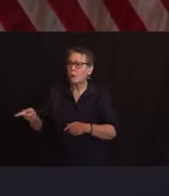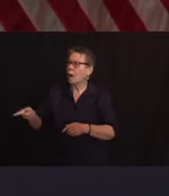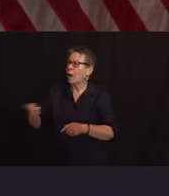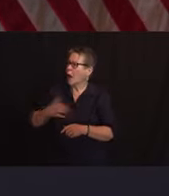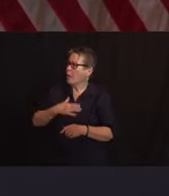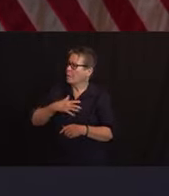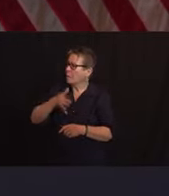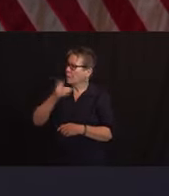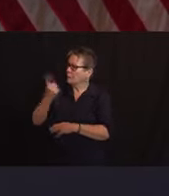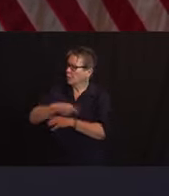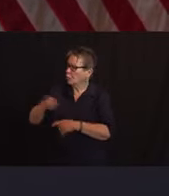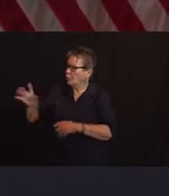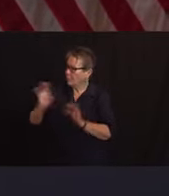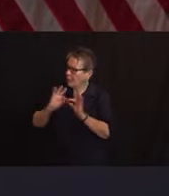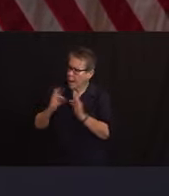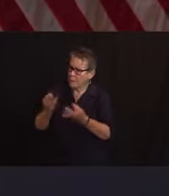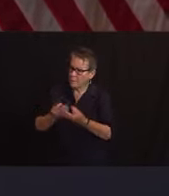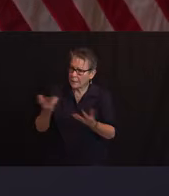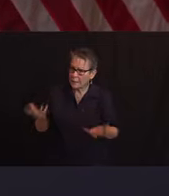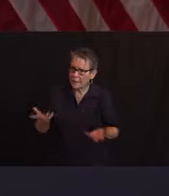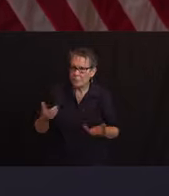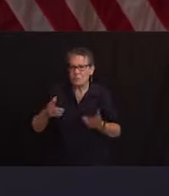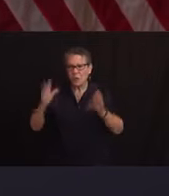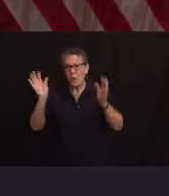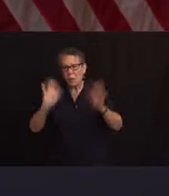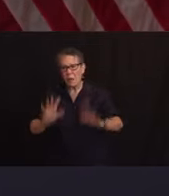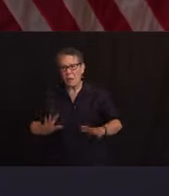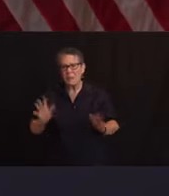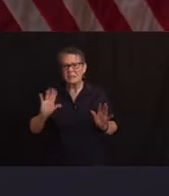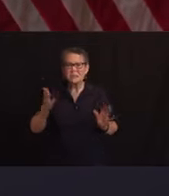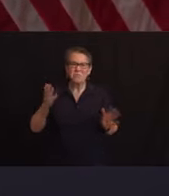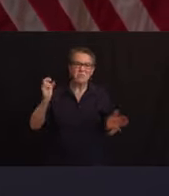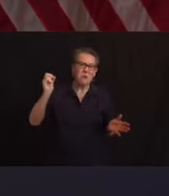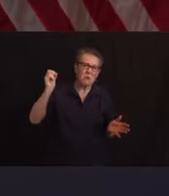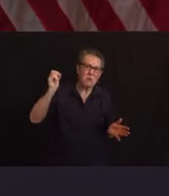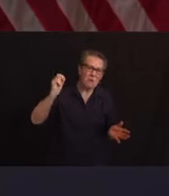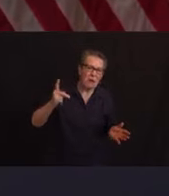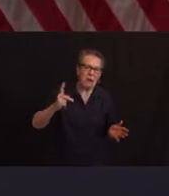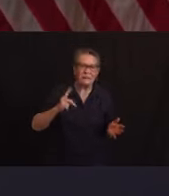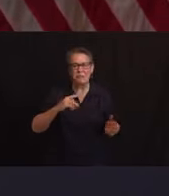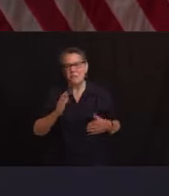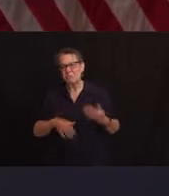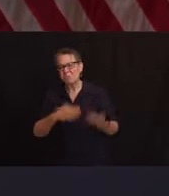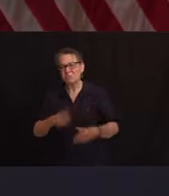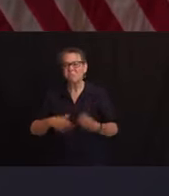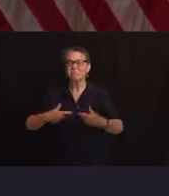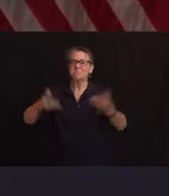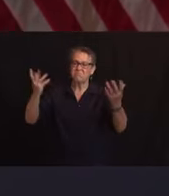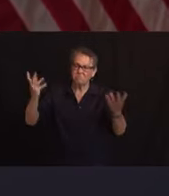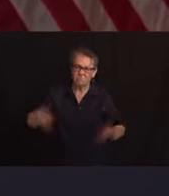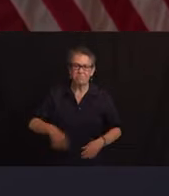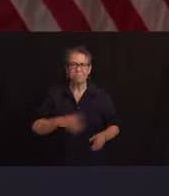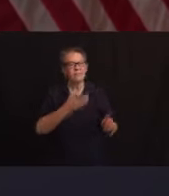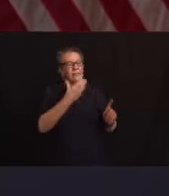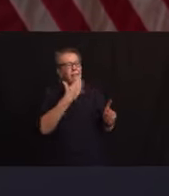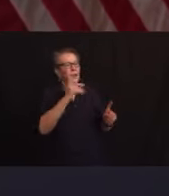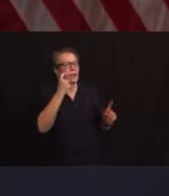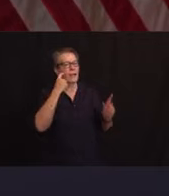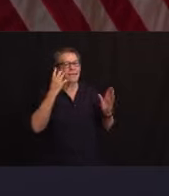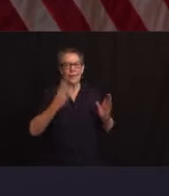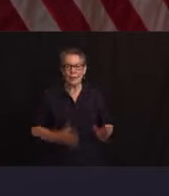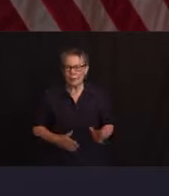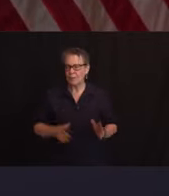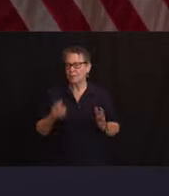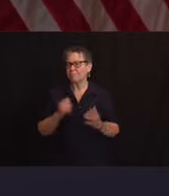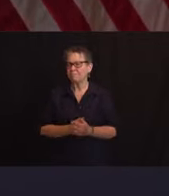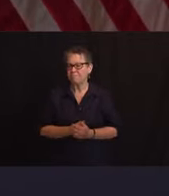Looks like weather is sort of in a going steady as she goes. Over to you. Thank you, Governor. Good afternoon. Since we last met,